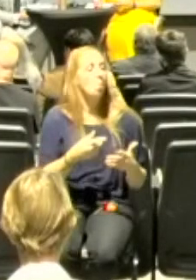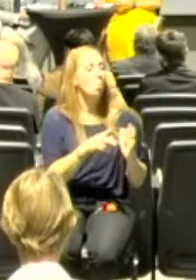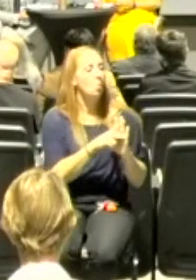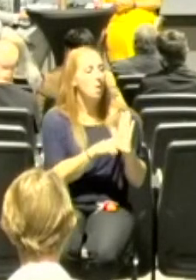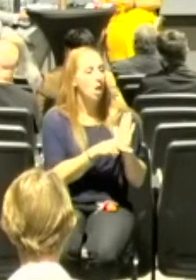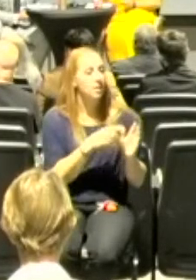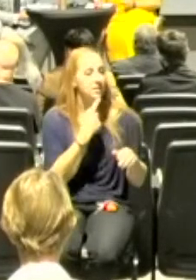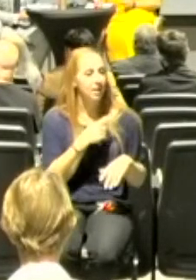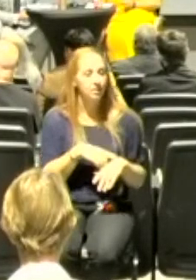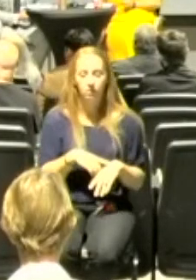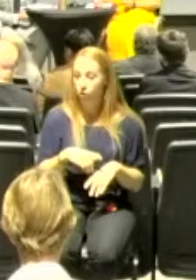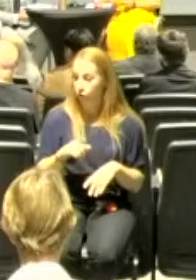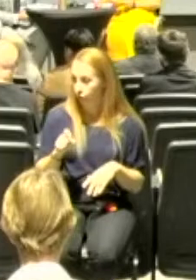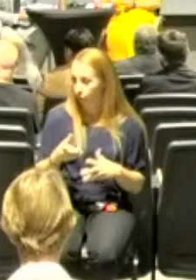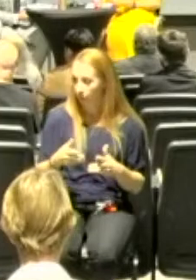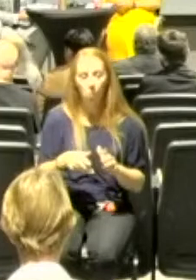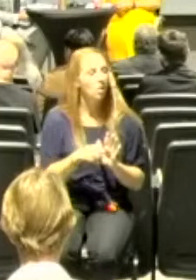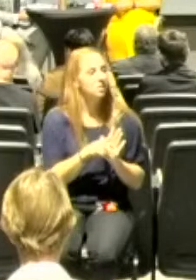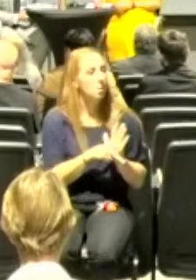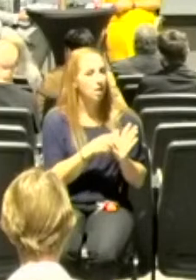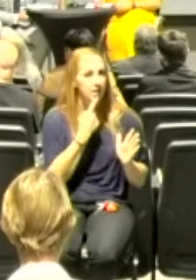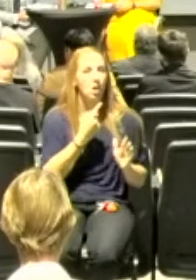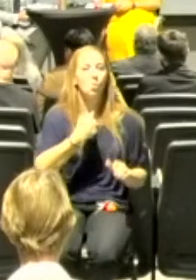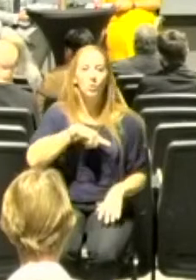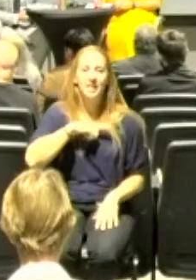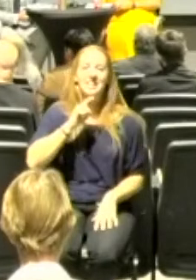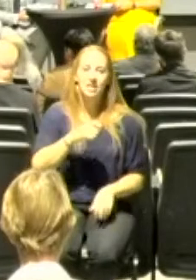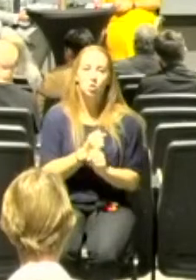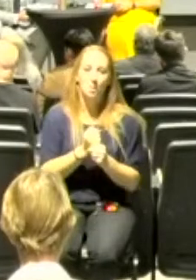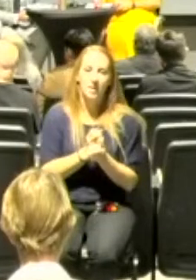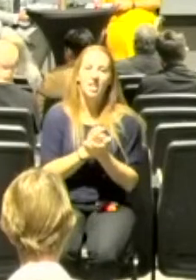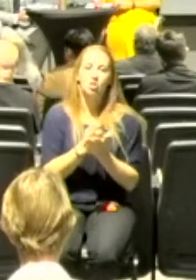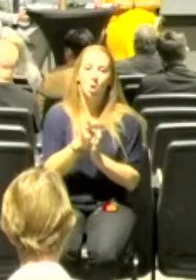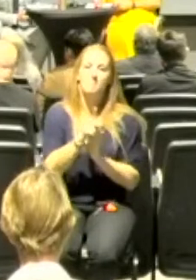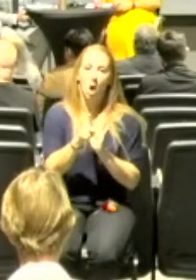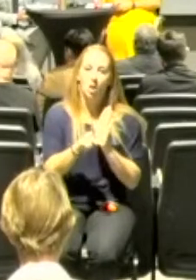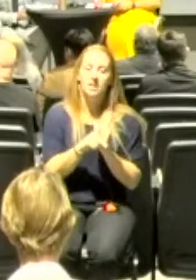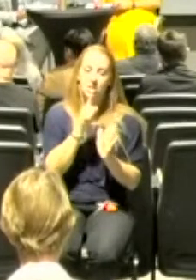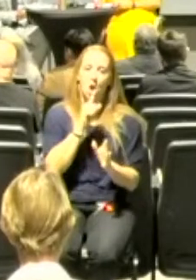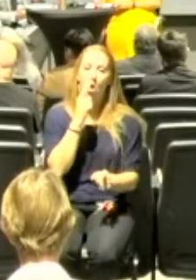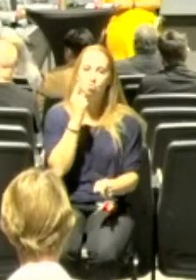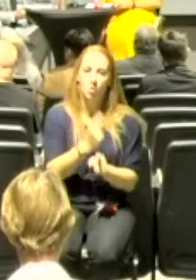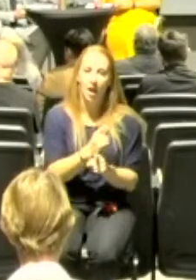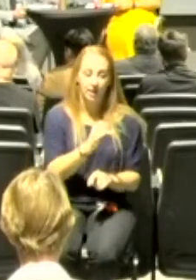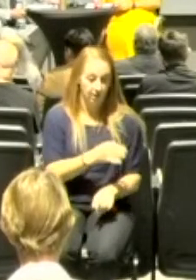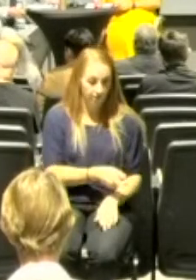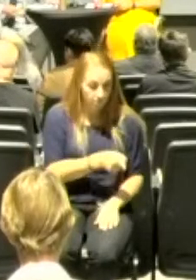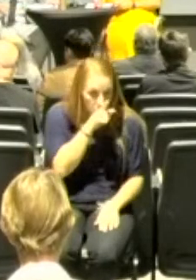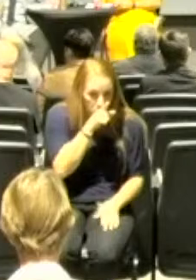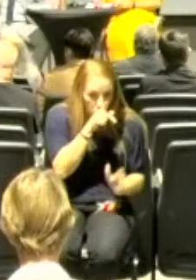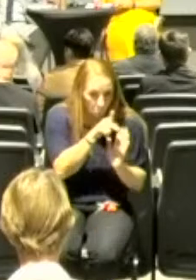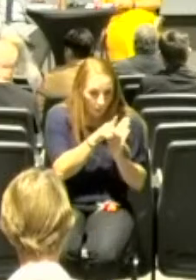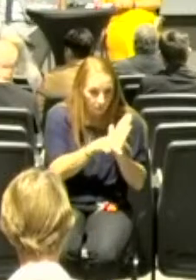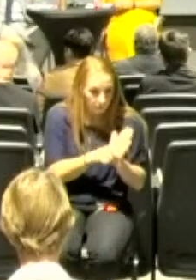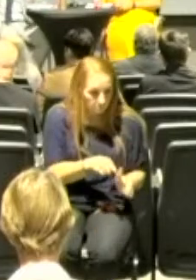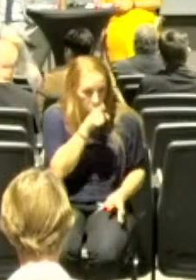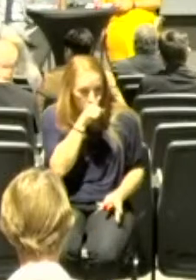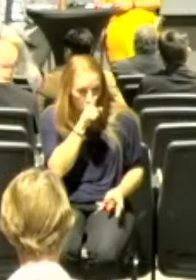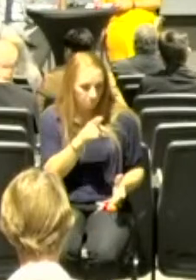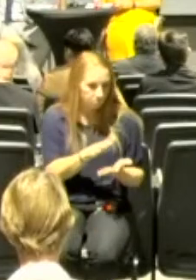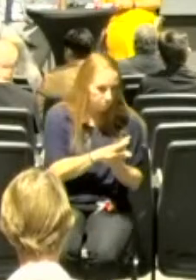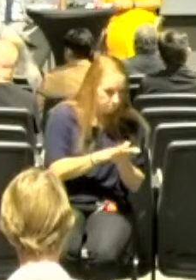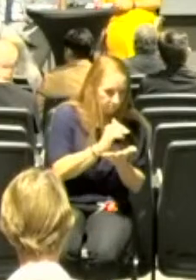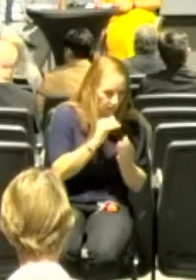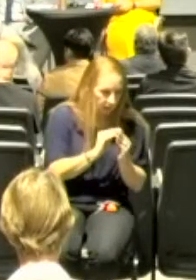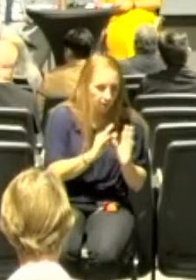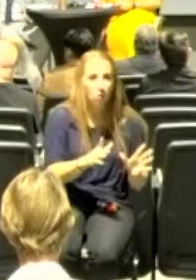say? And part of what we have to do is to make sure our policies are aligned, and if they're silent on things, that we give them words so that we can do the things that we need to